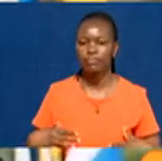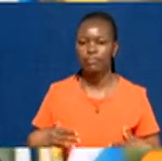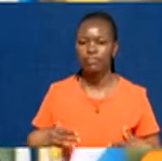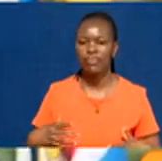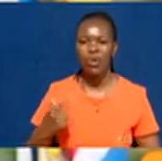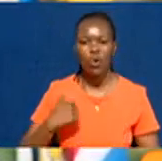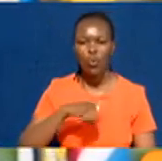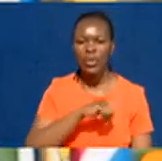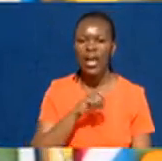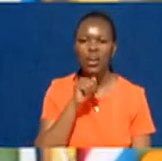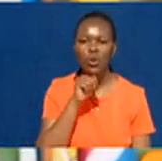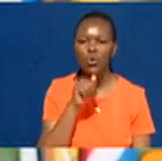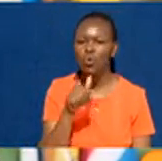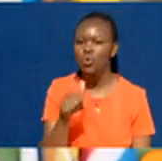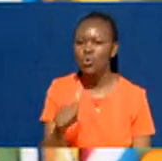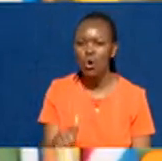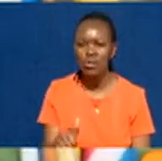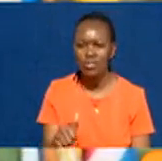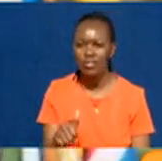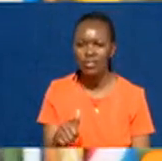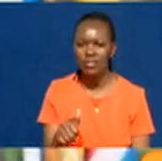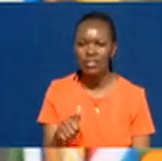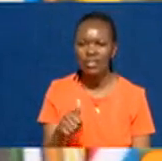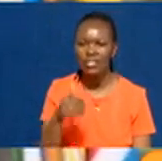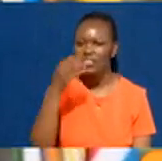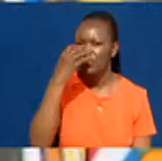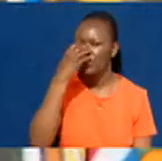We are not petty, and we are not jealous.